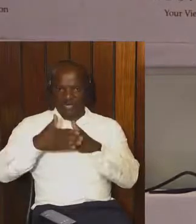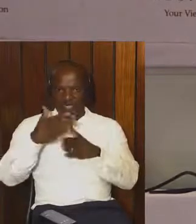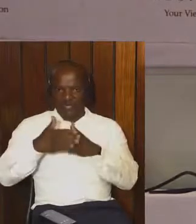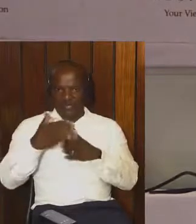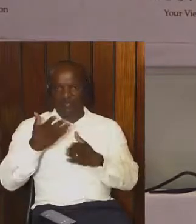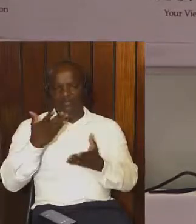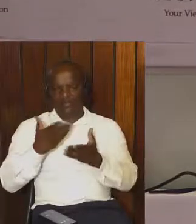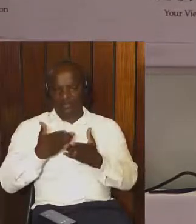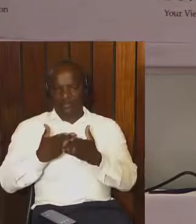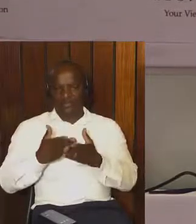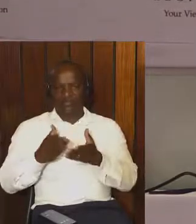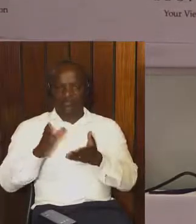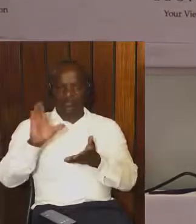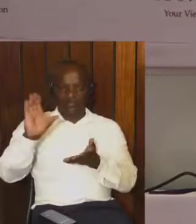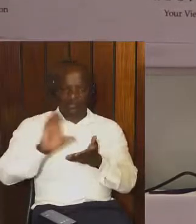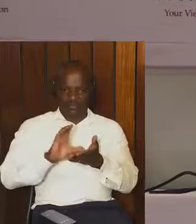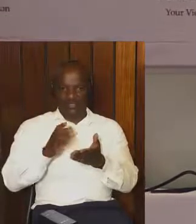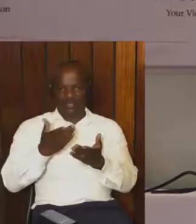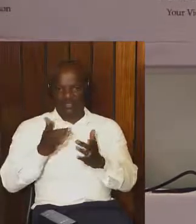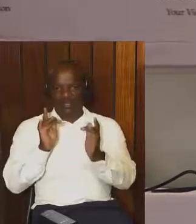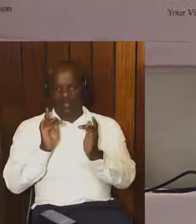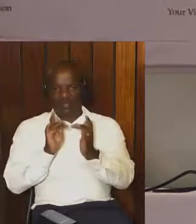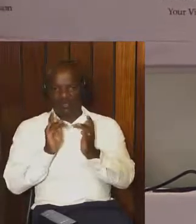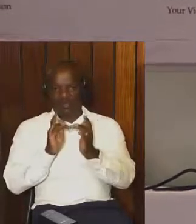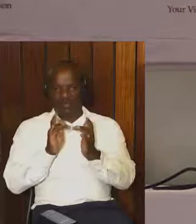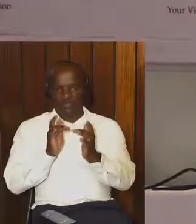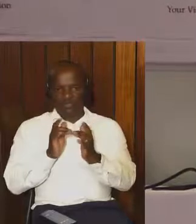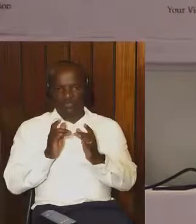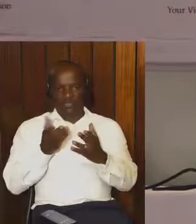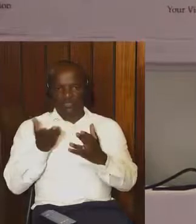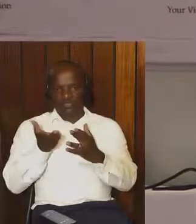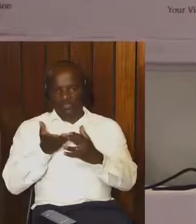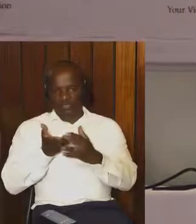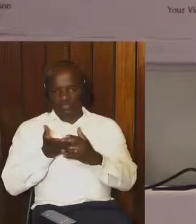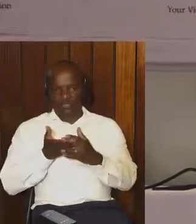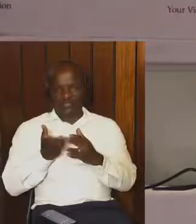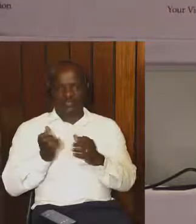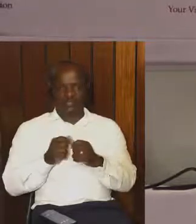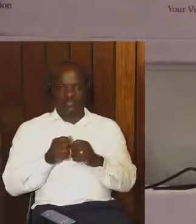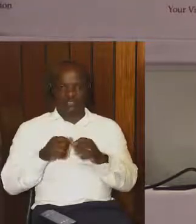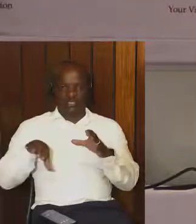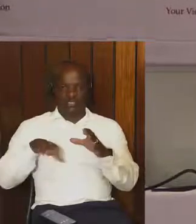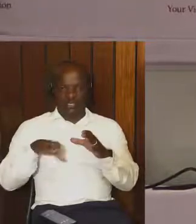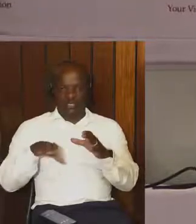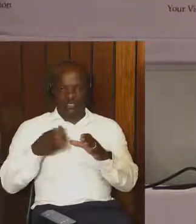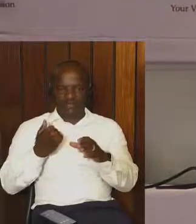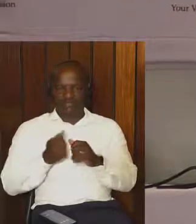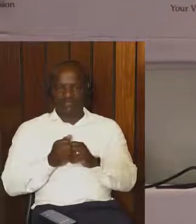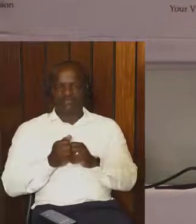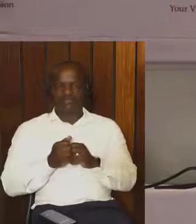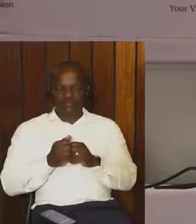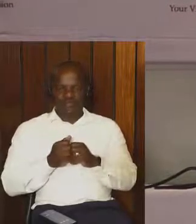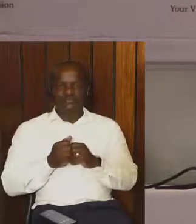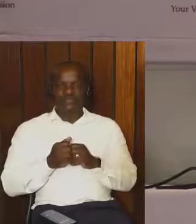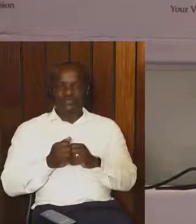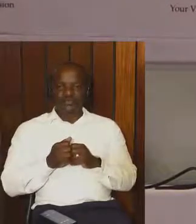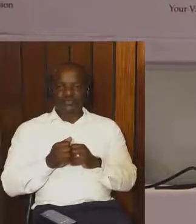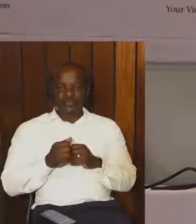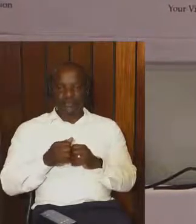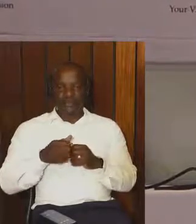can just make sure you get the contact details for our committee section as well. So I just wanted to raise that up